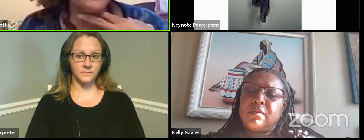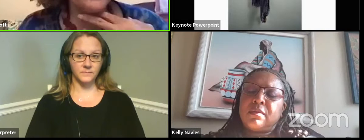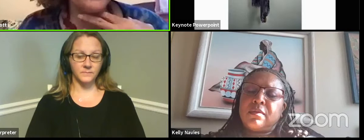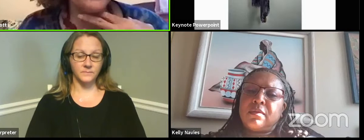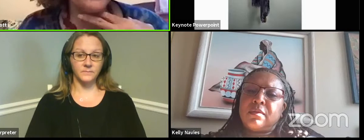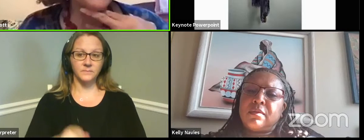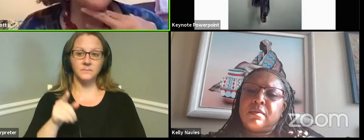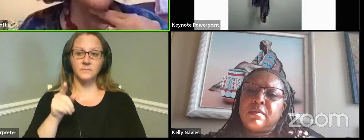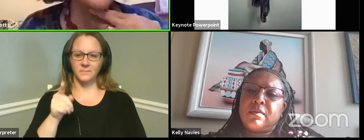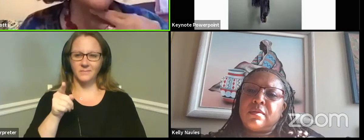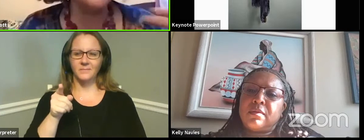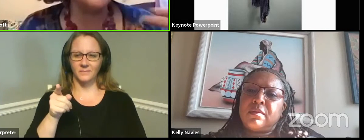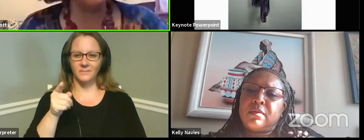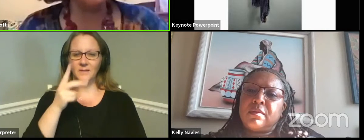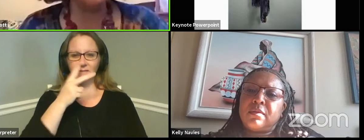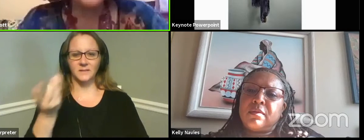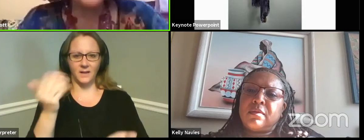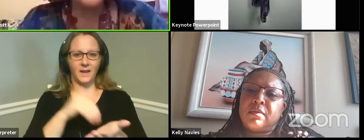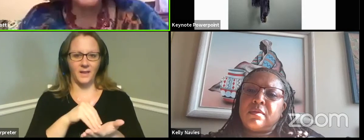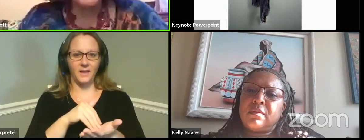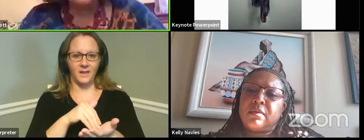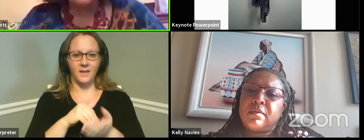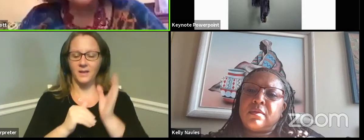Okay, so we've seen this again.